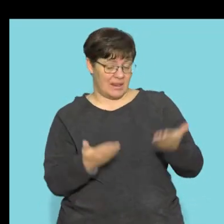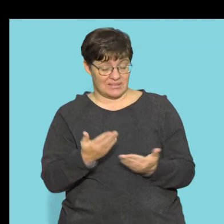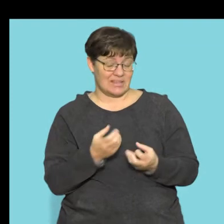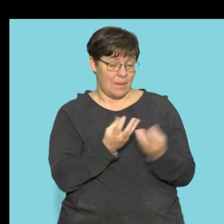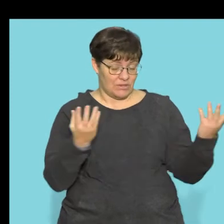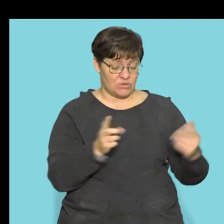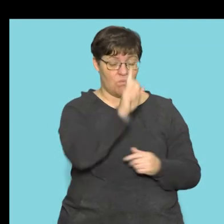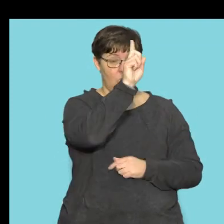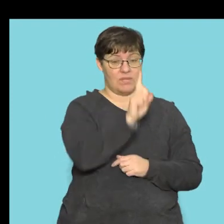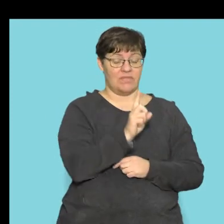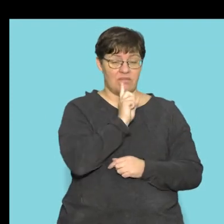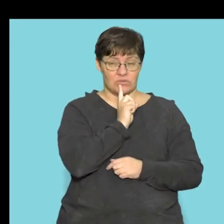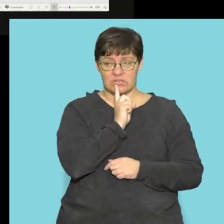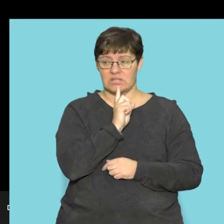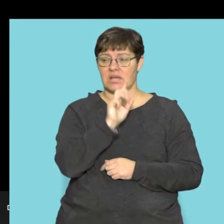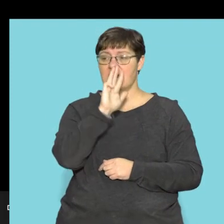balance,